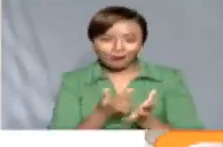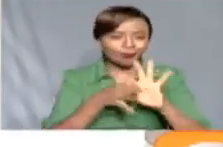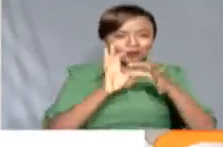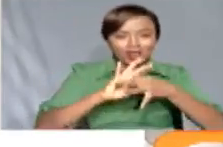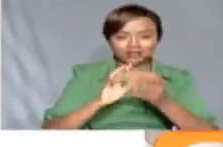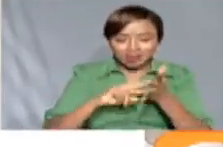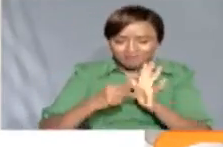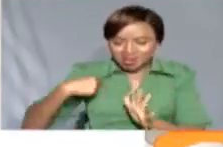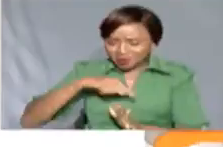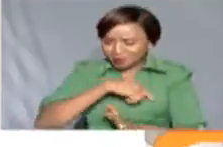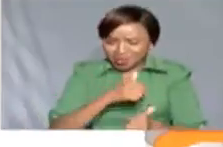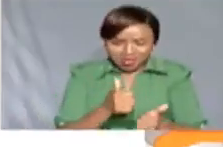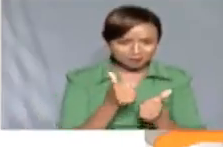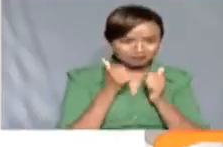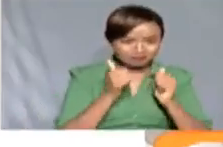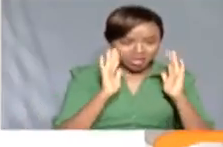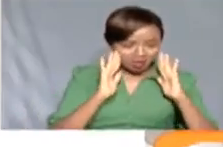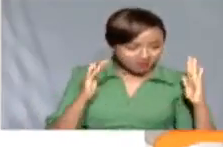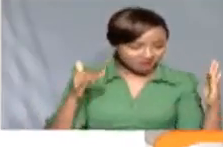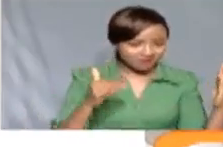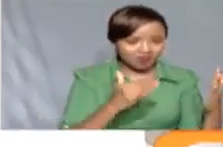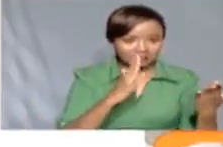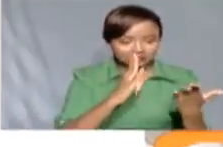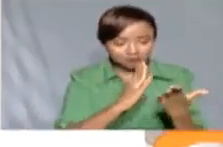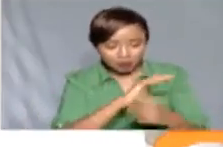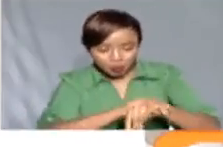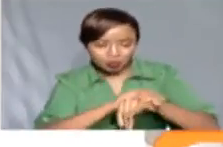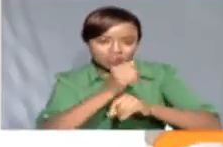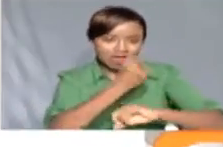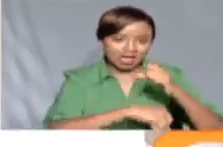off investing in shared good," end